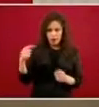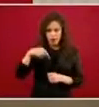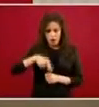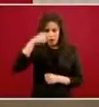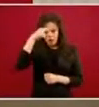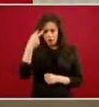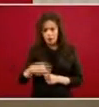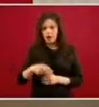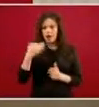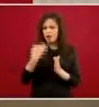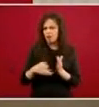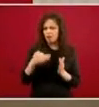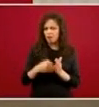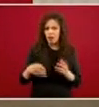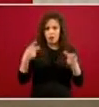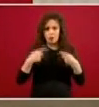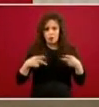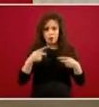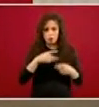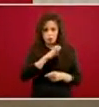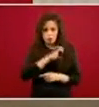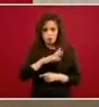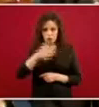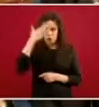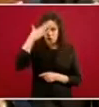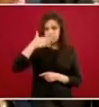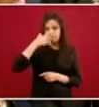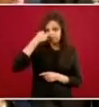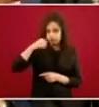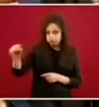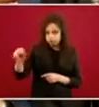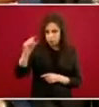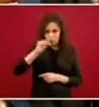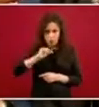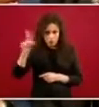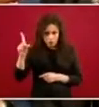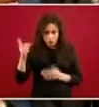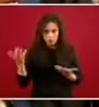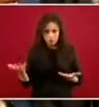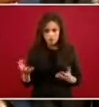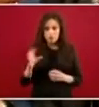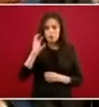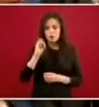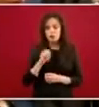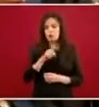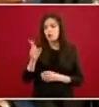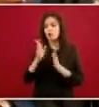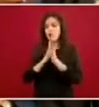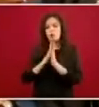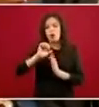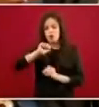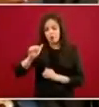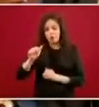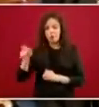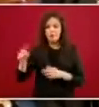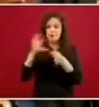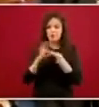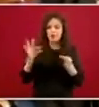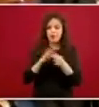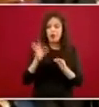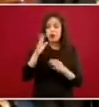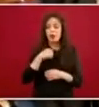why would be asking for this help of these doctors? Is that because we lack proper specialists in